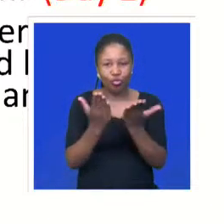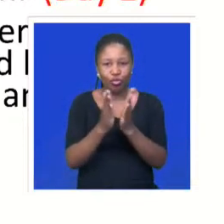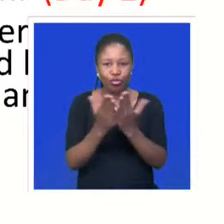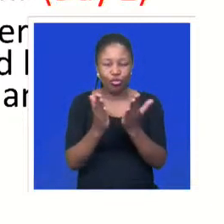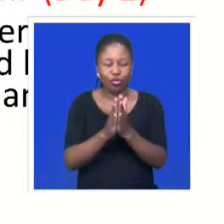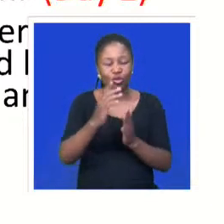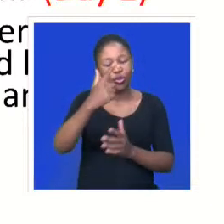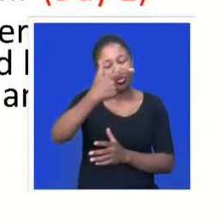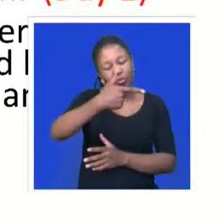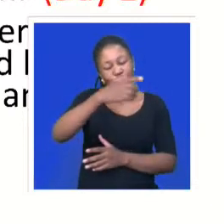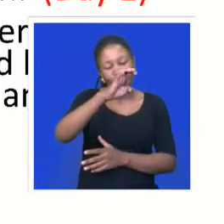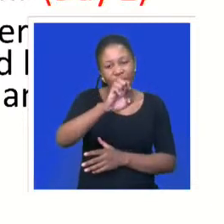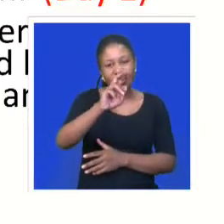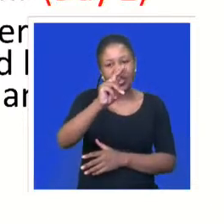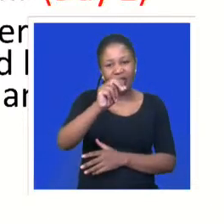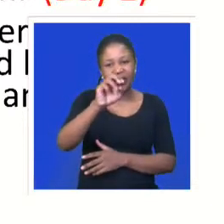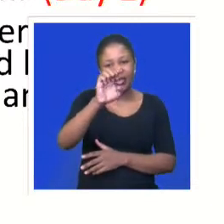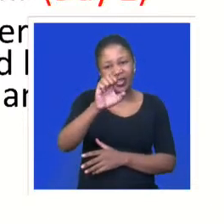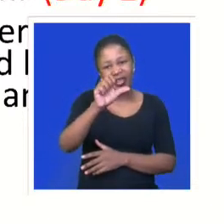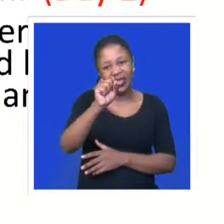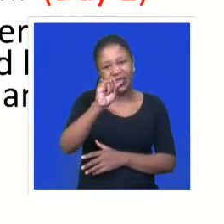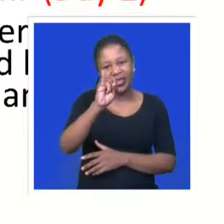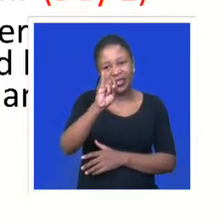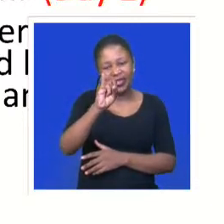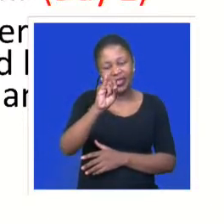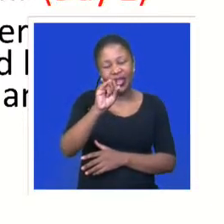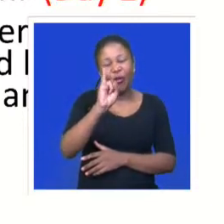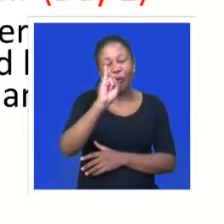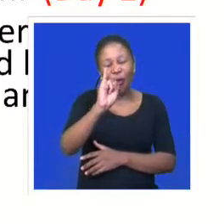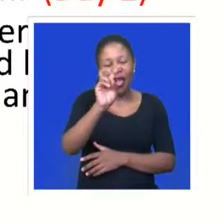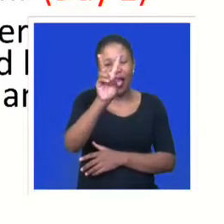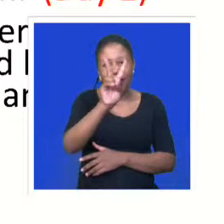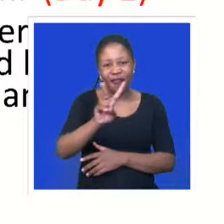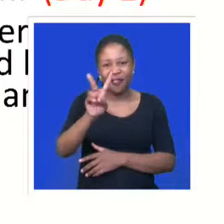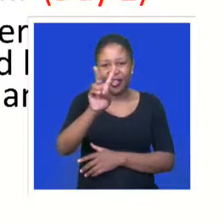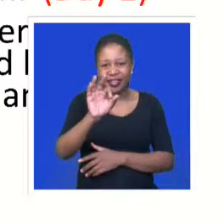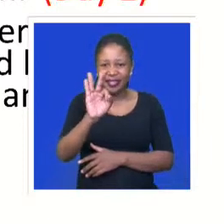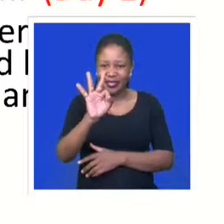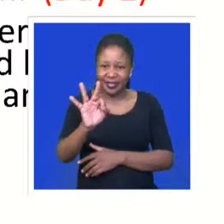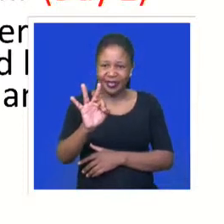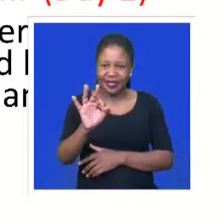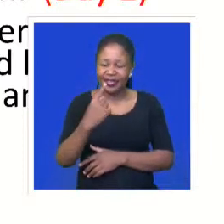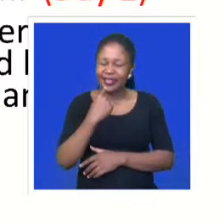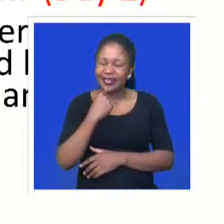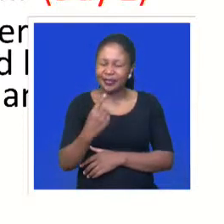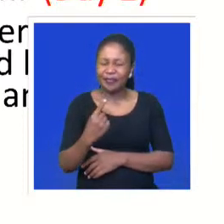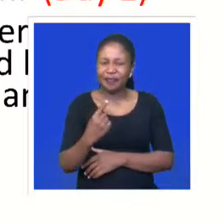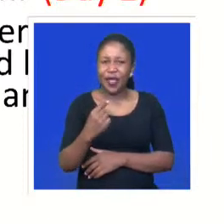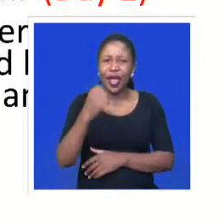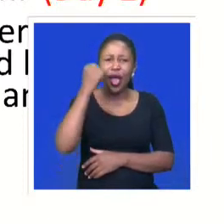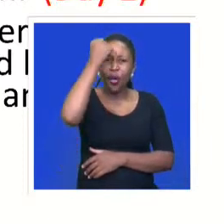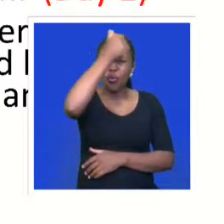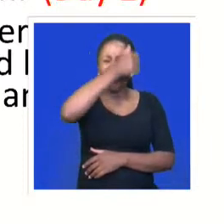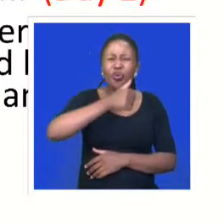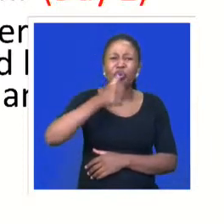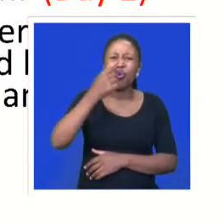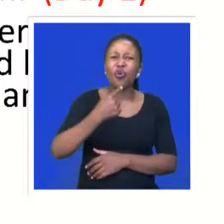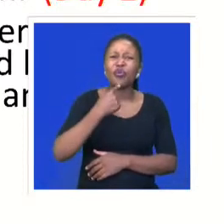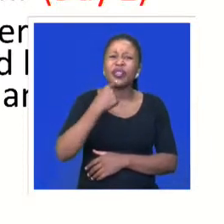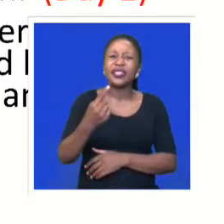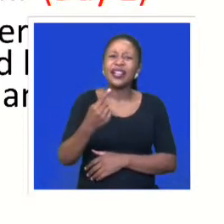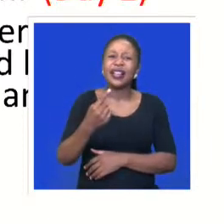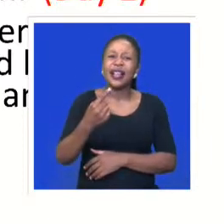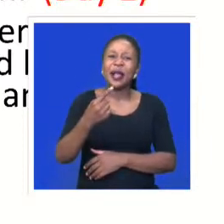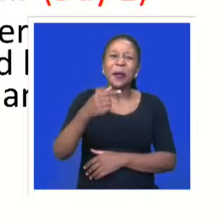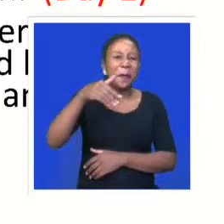God said, let there be light. And there was light. And God saw that the